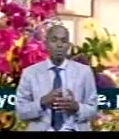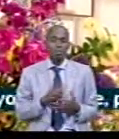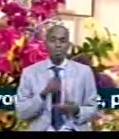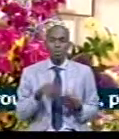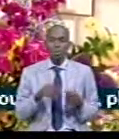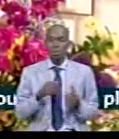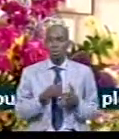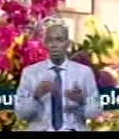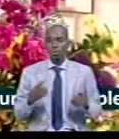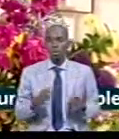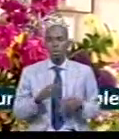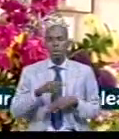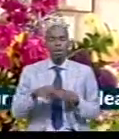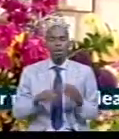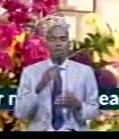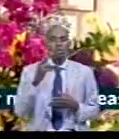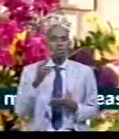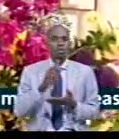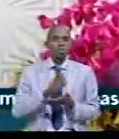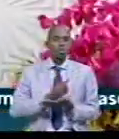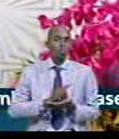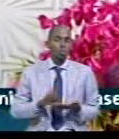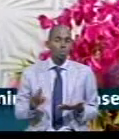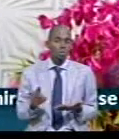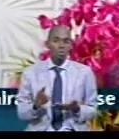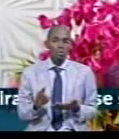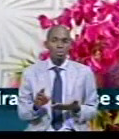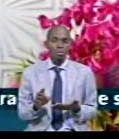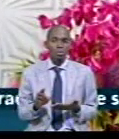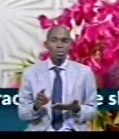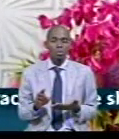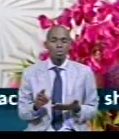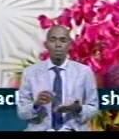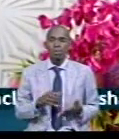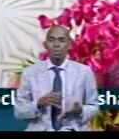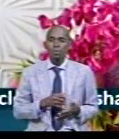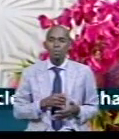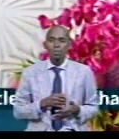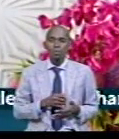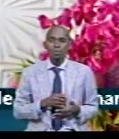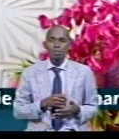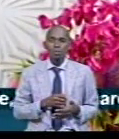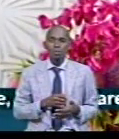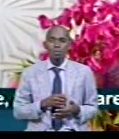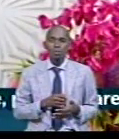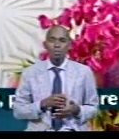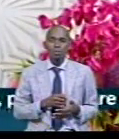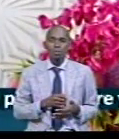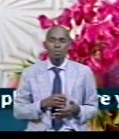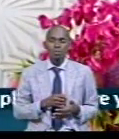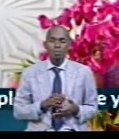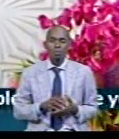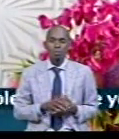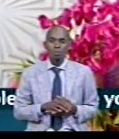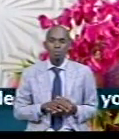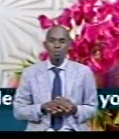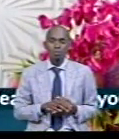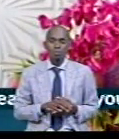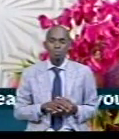about 2 weeks. And it happened that I've been a glaucoma patient for